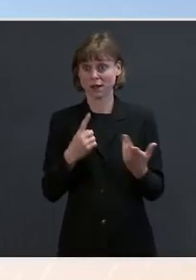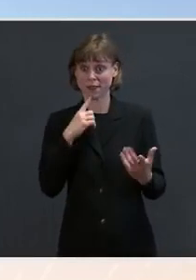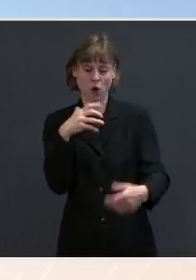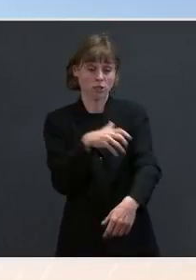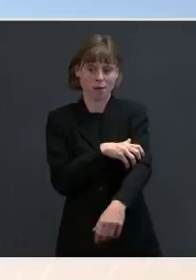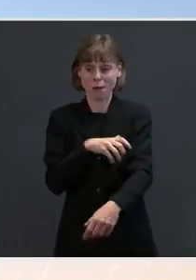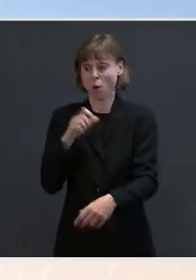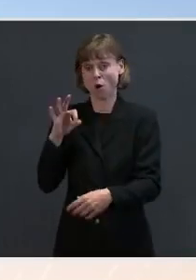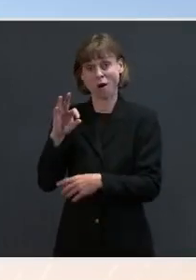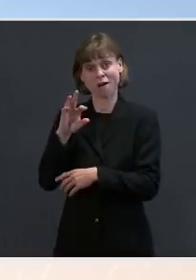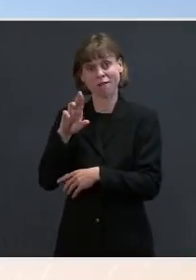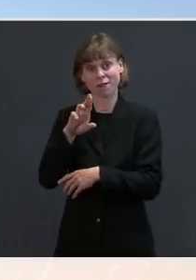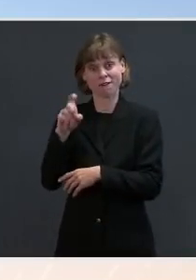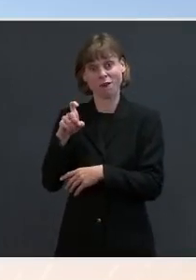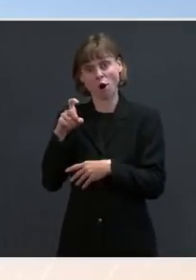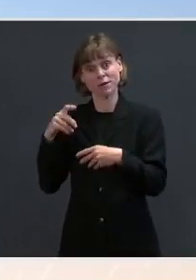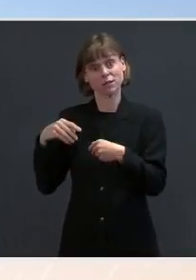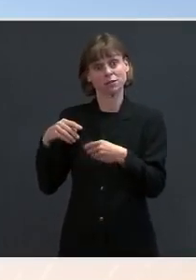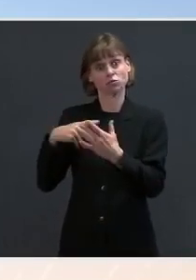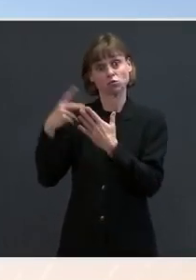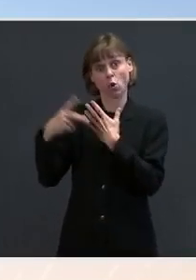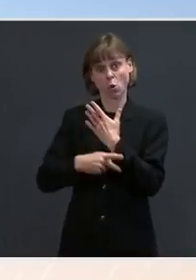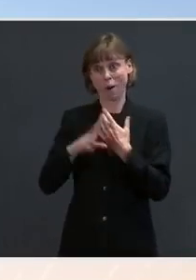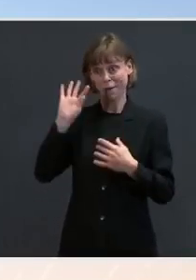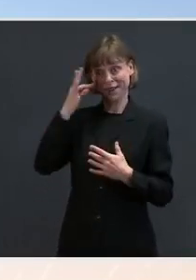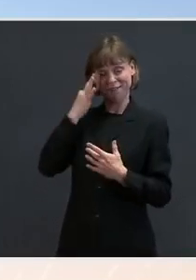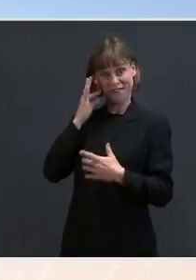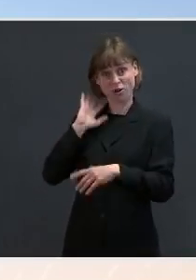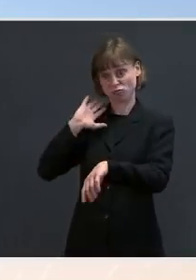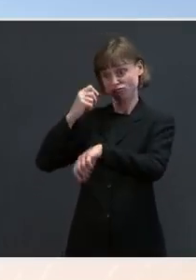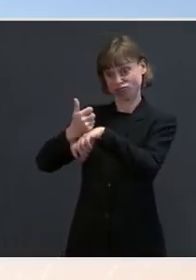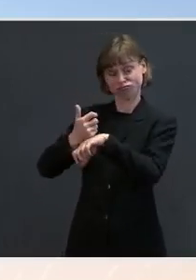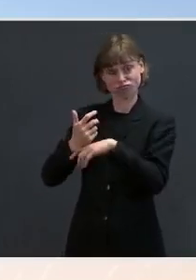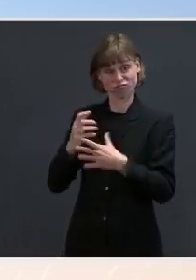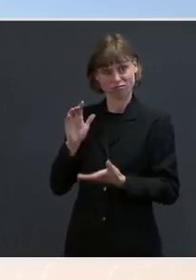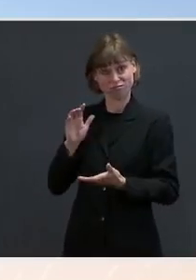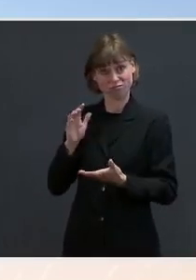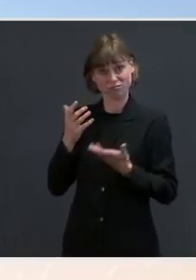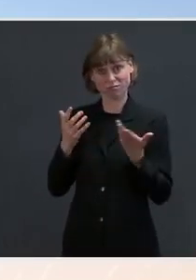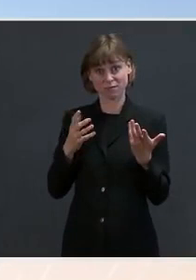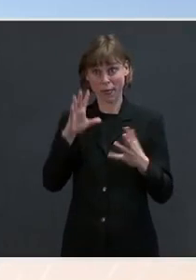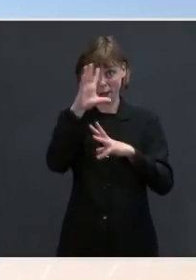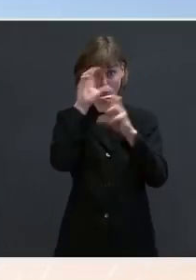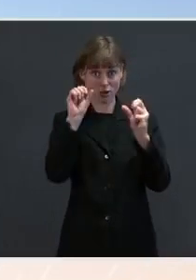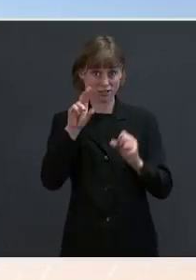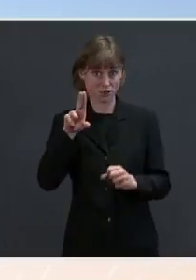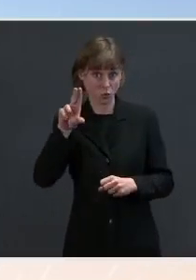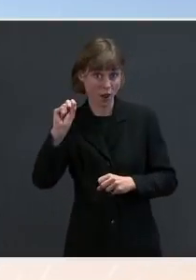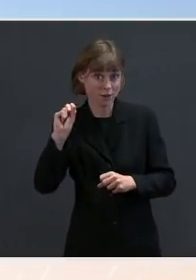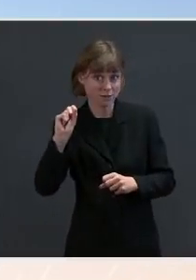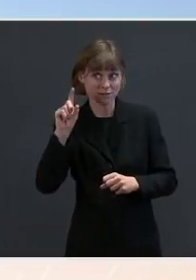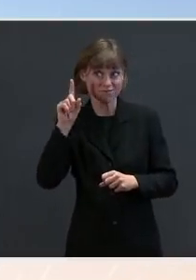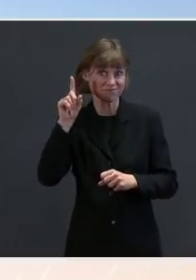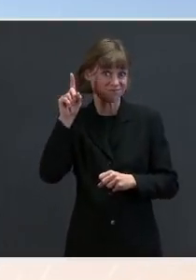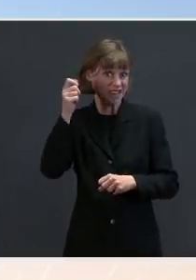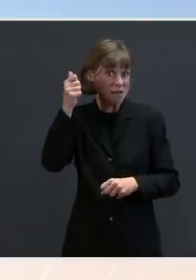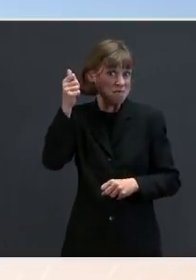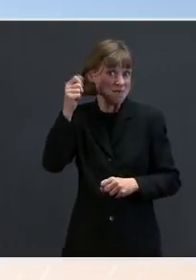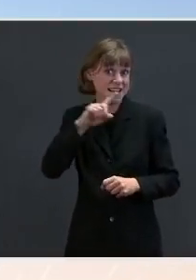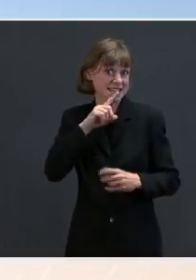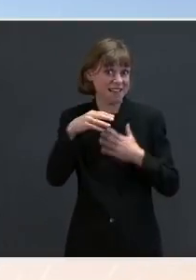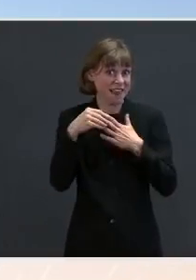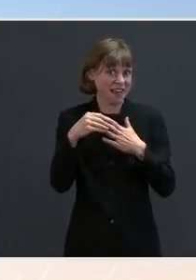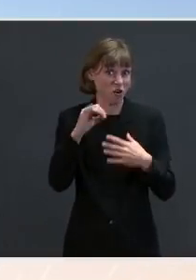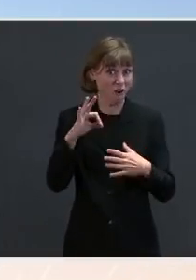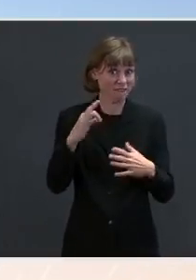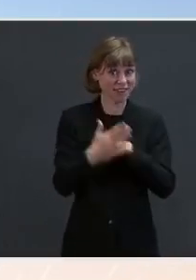pharmacy program that the federal government is instituting. And certainly, as the President of the United States, the leader of the the country,